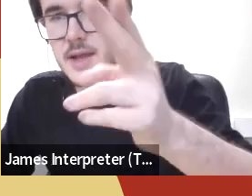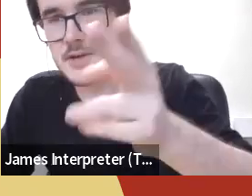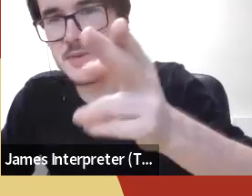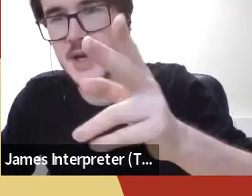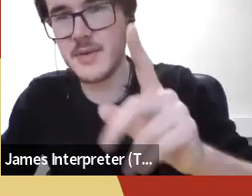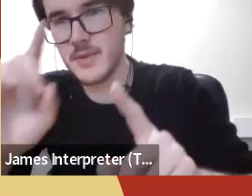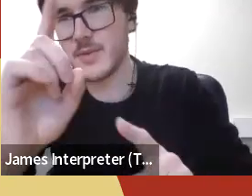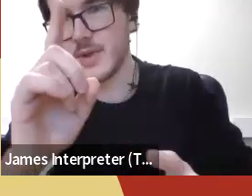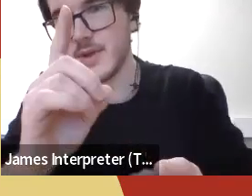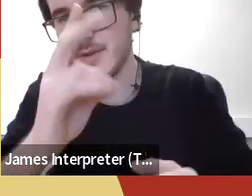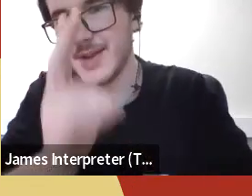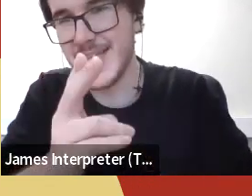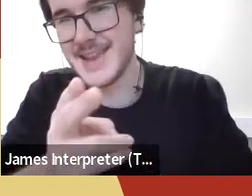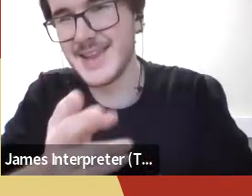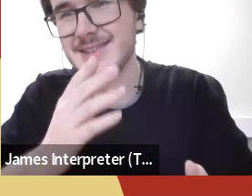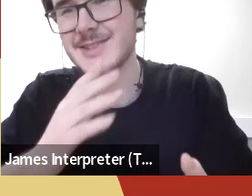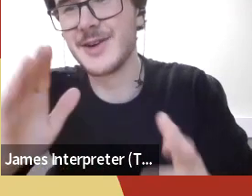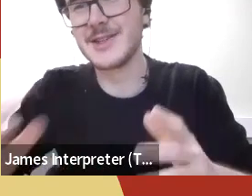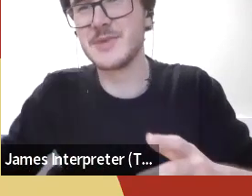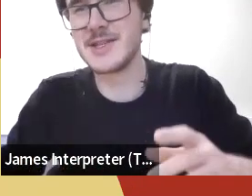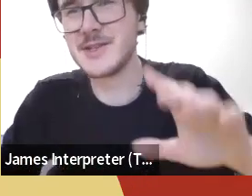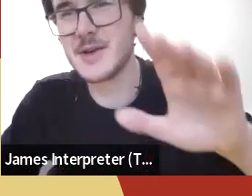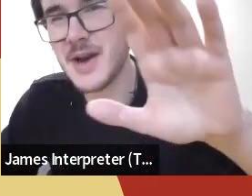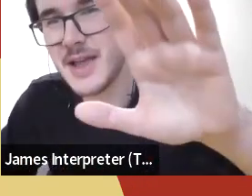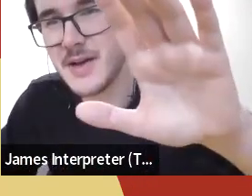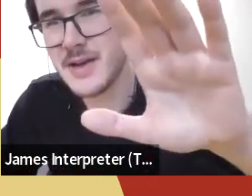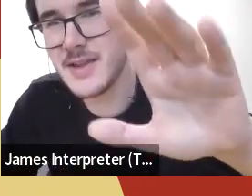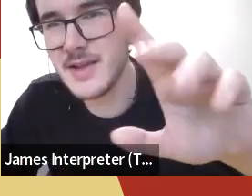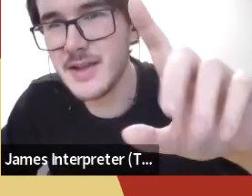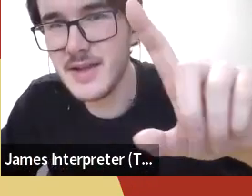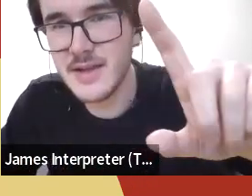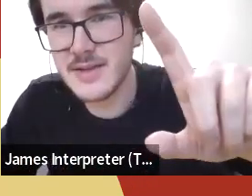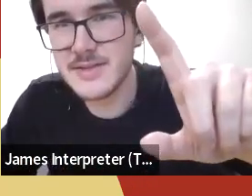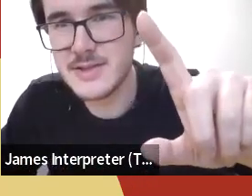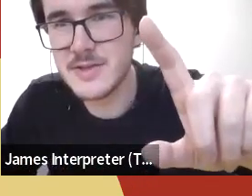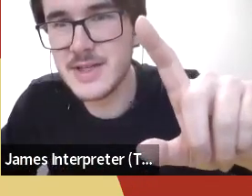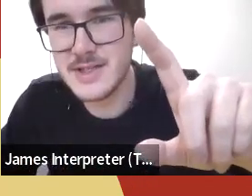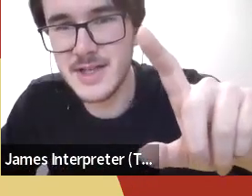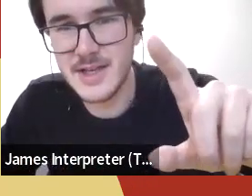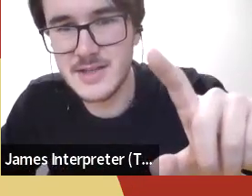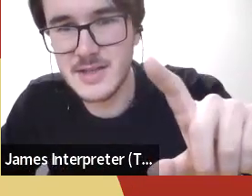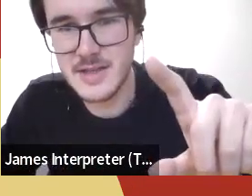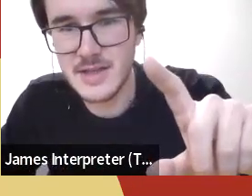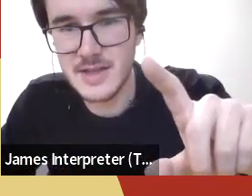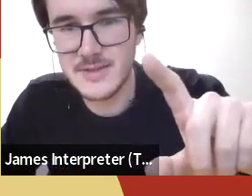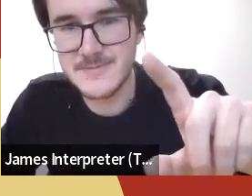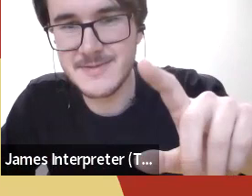sorry, hang on just a minute. Sorry, just me as an interpreter, hang on, the screen has